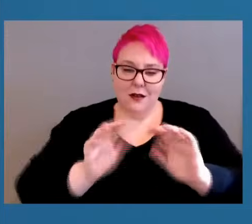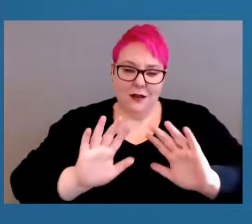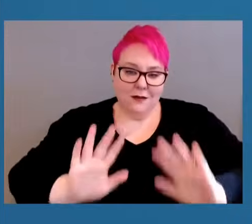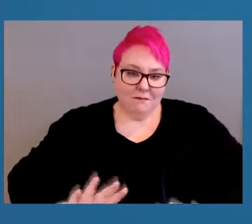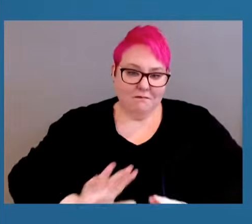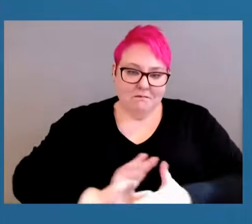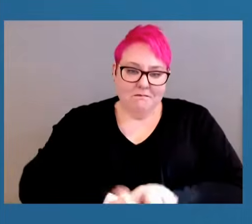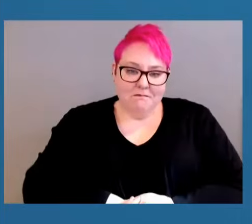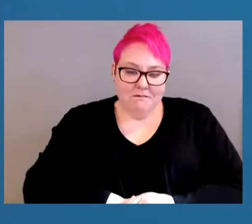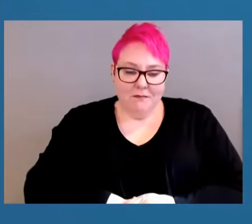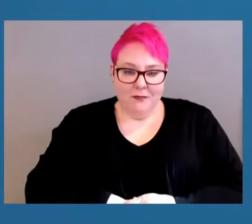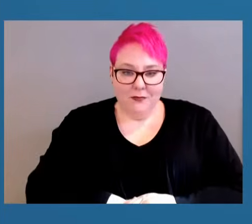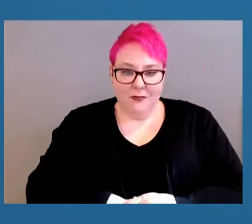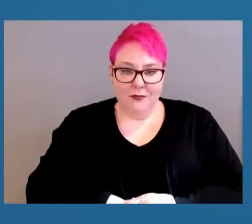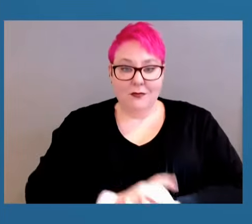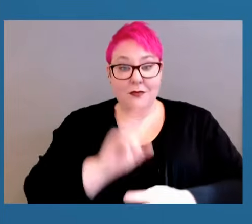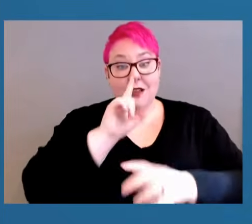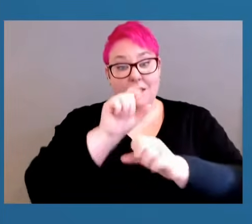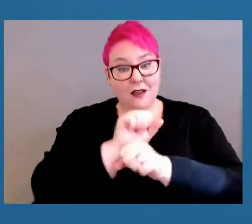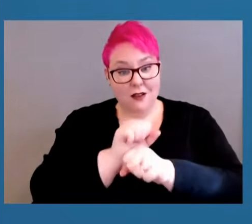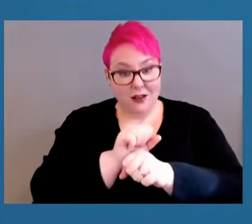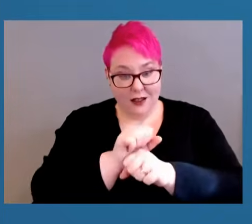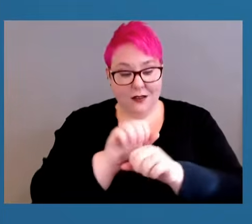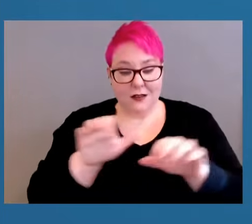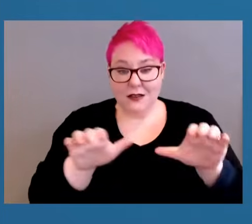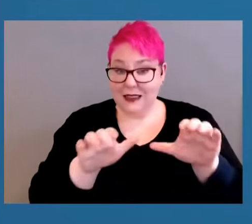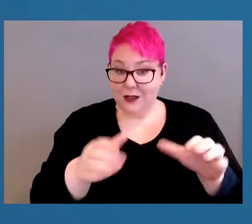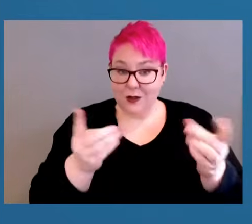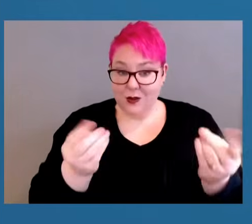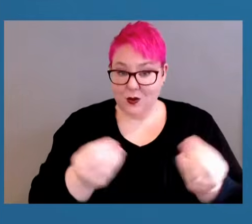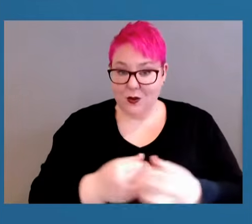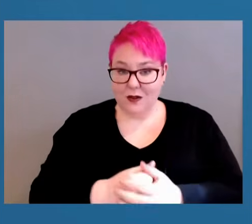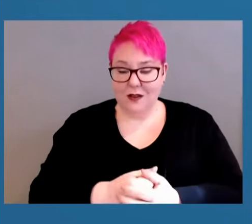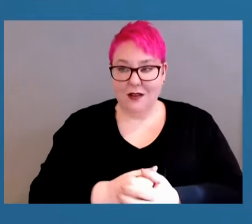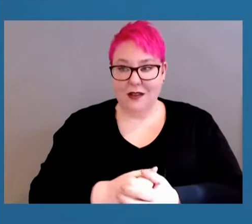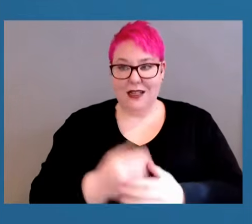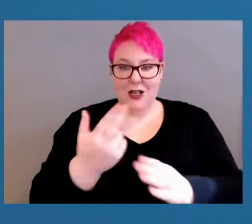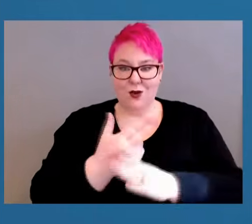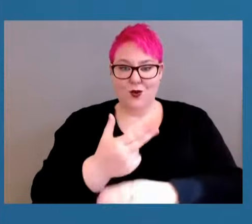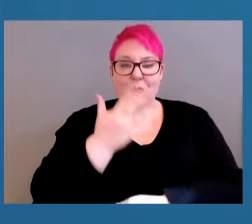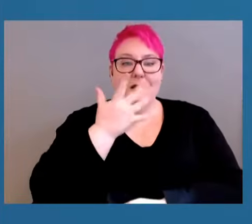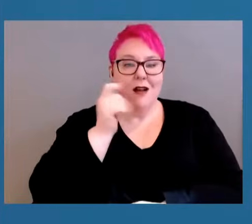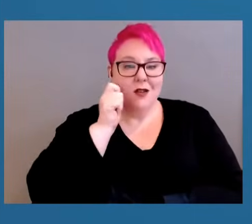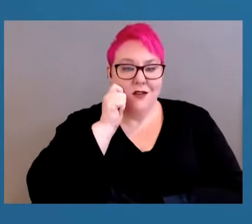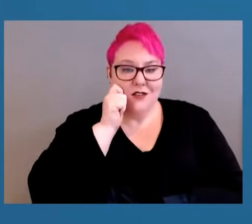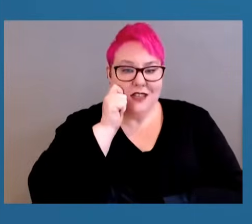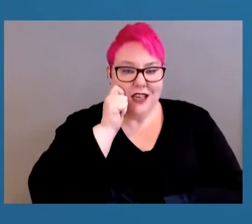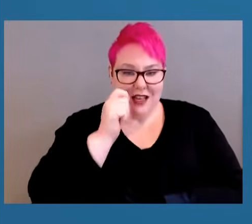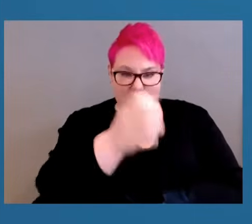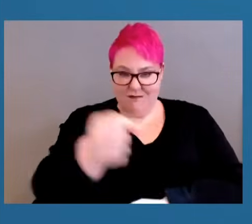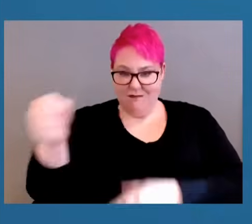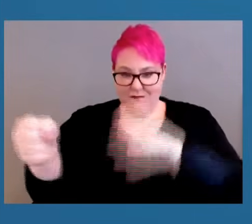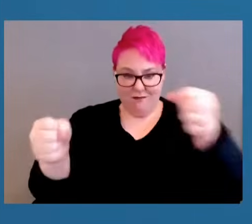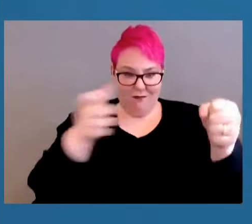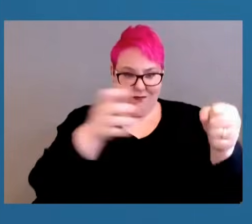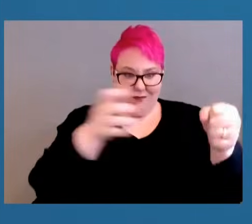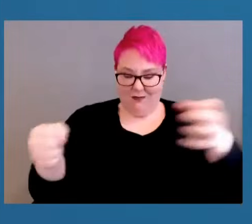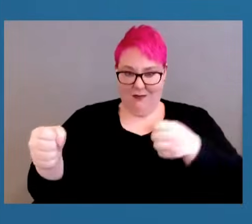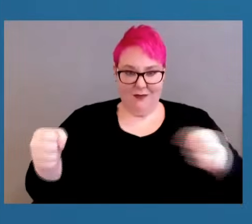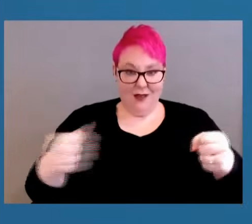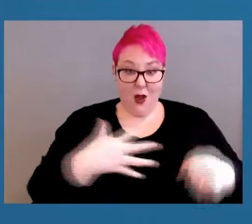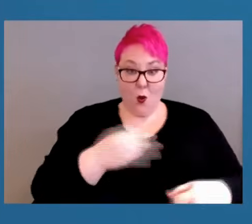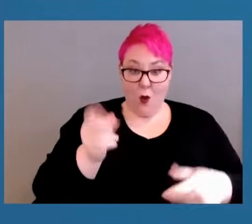what they literally did was separated people by the color of their skin. They literally had white people over